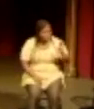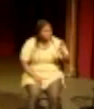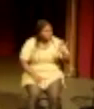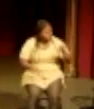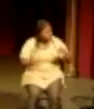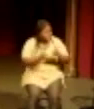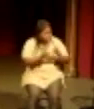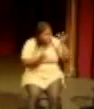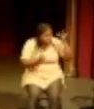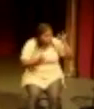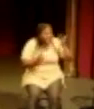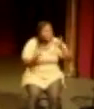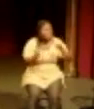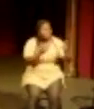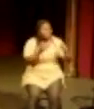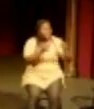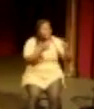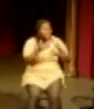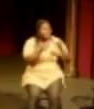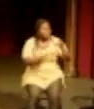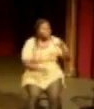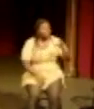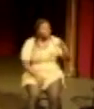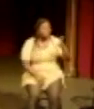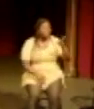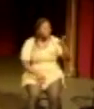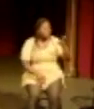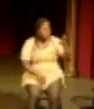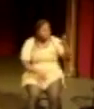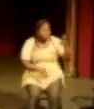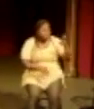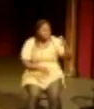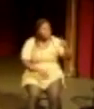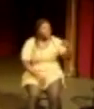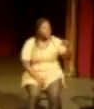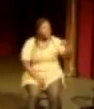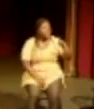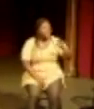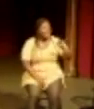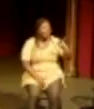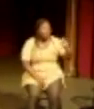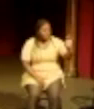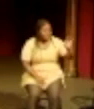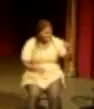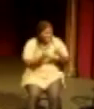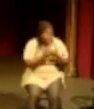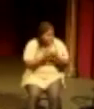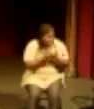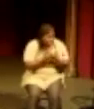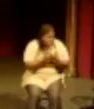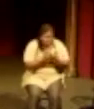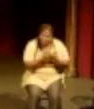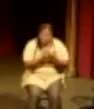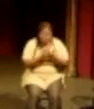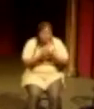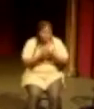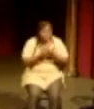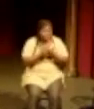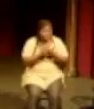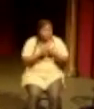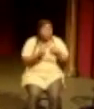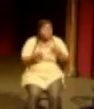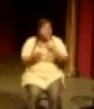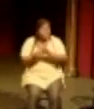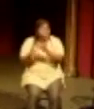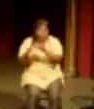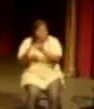games. And then both teams advanced to the Elite Eight at the state tournament. We both won those games. And then we lost the following night